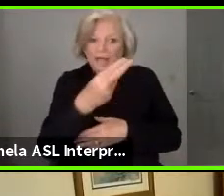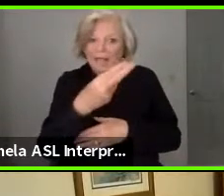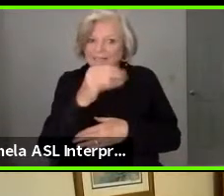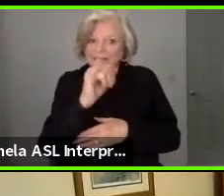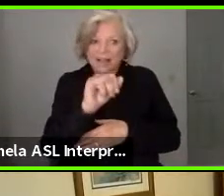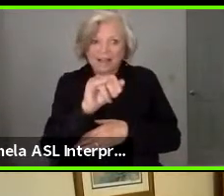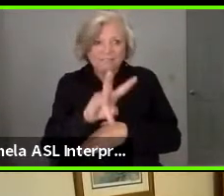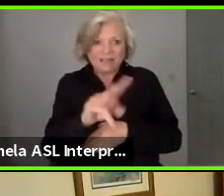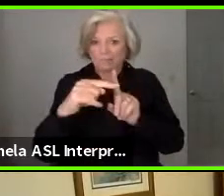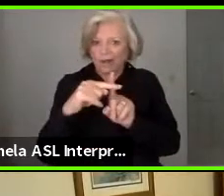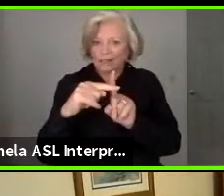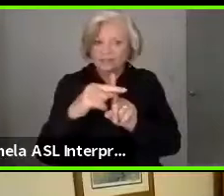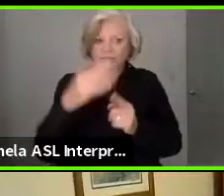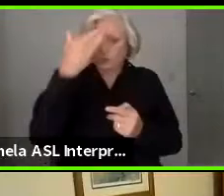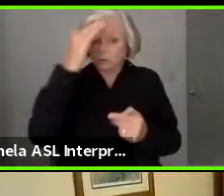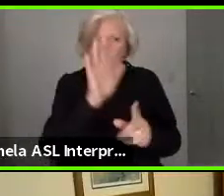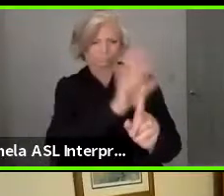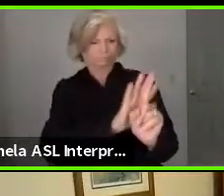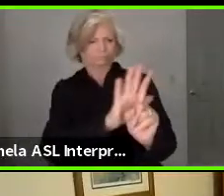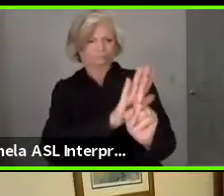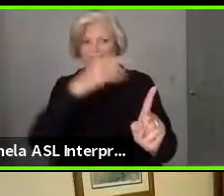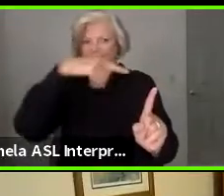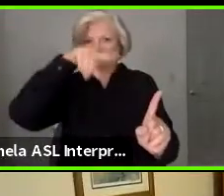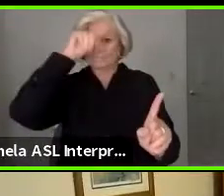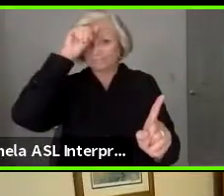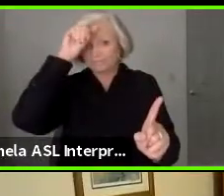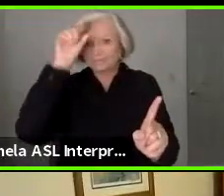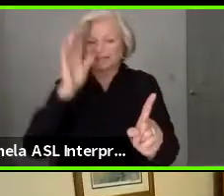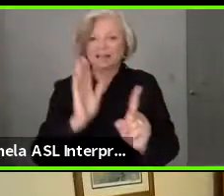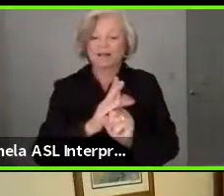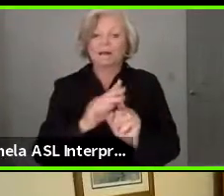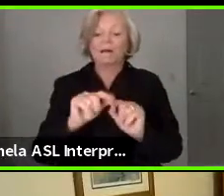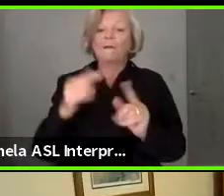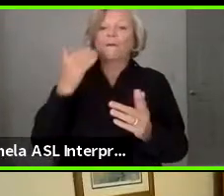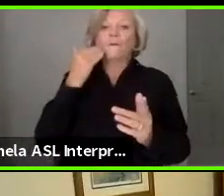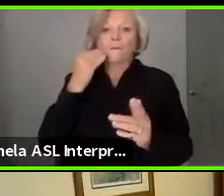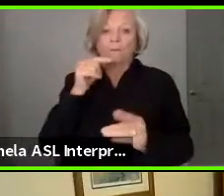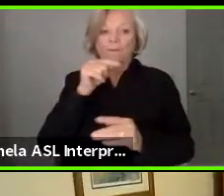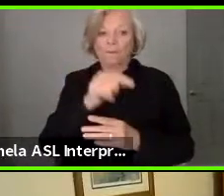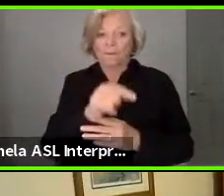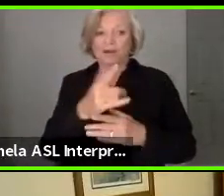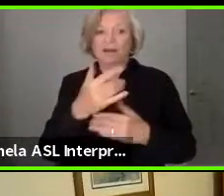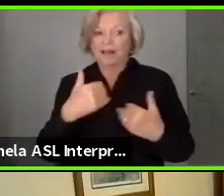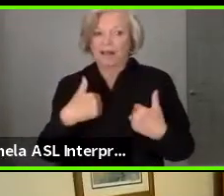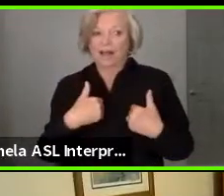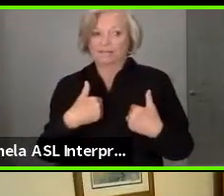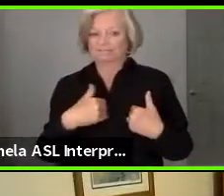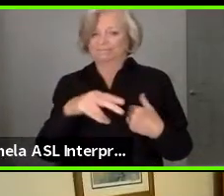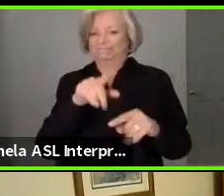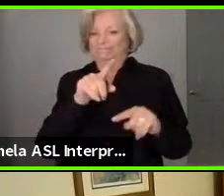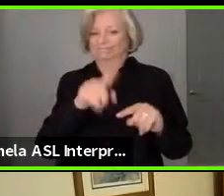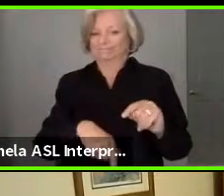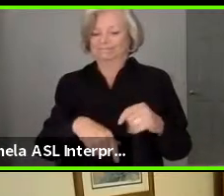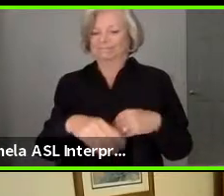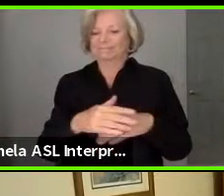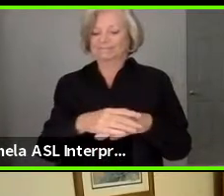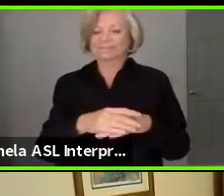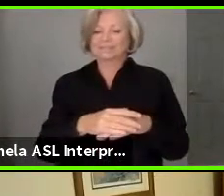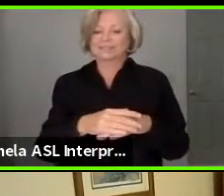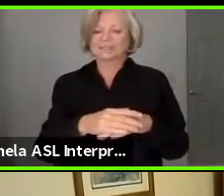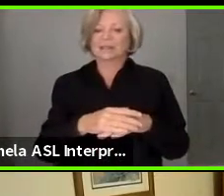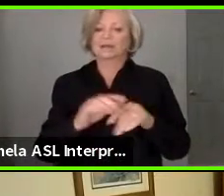someone anymore the way they used to be able to and say, oh, I know what your status is, because you don't. And so that's one of the big things that